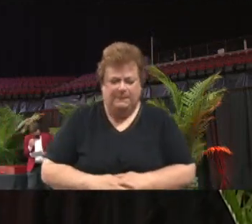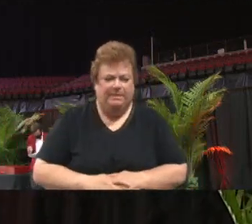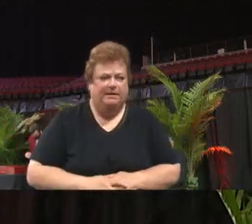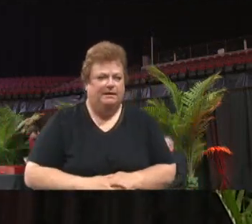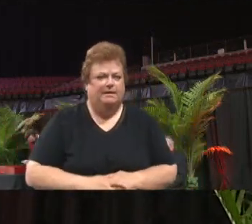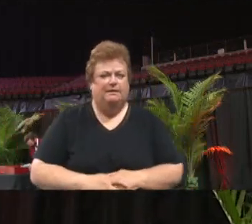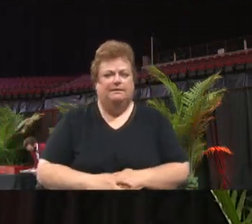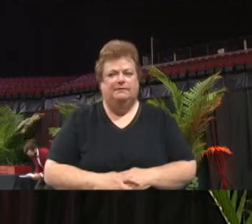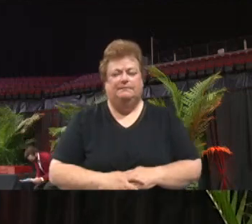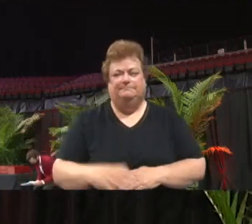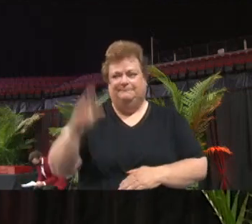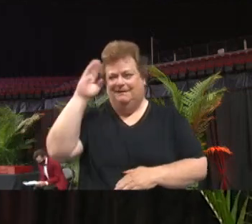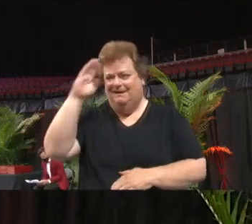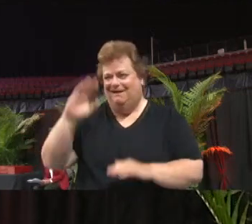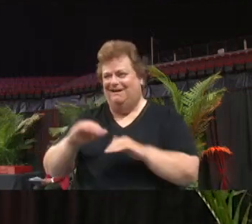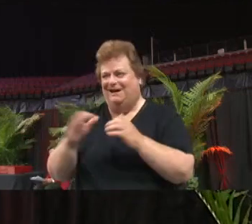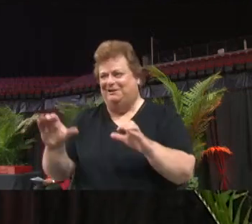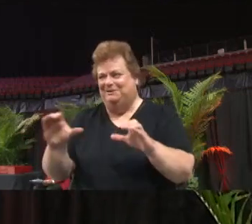How you guys doing?